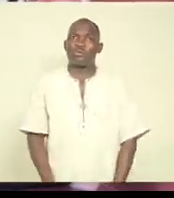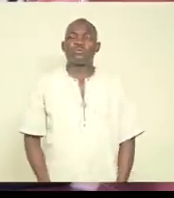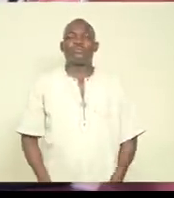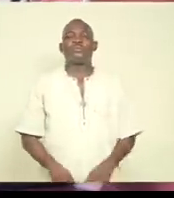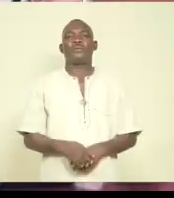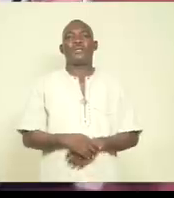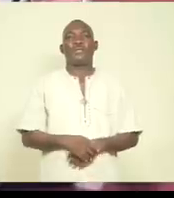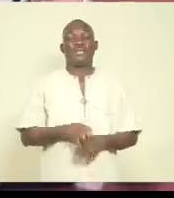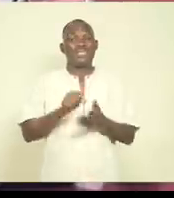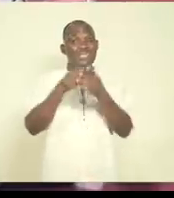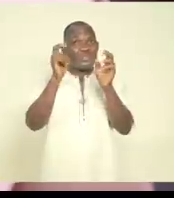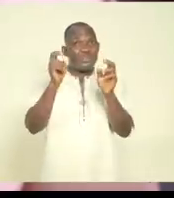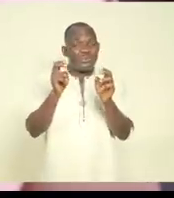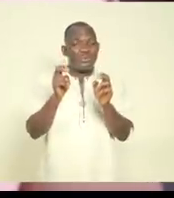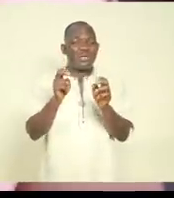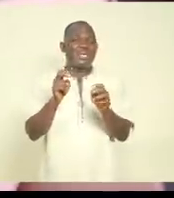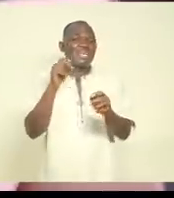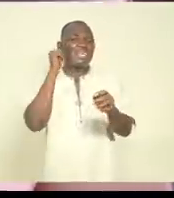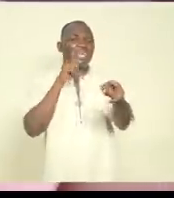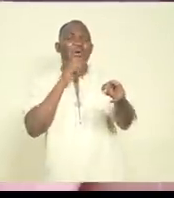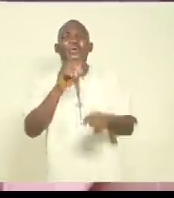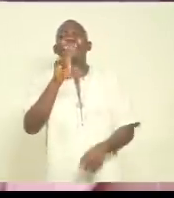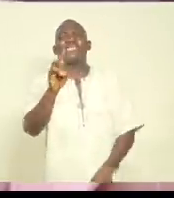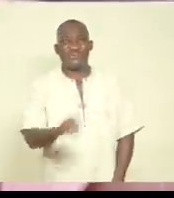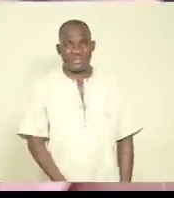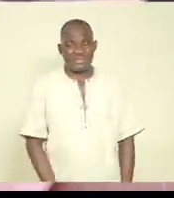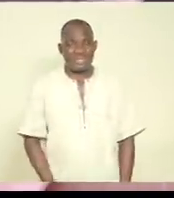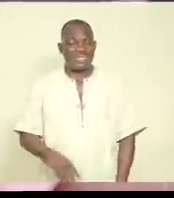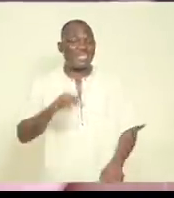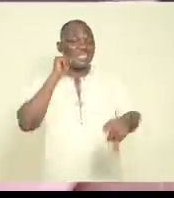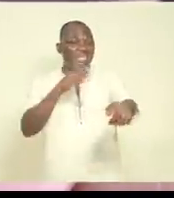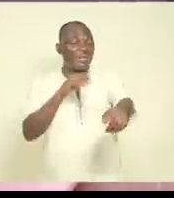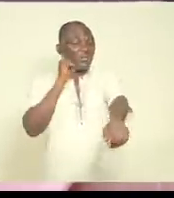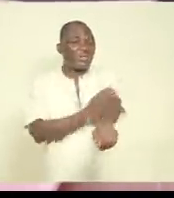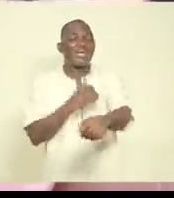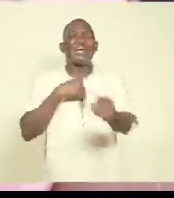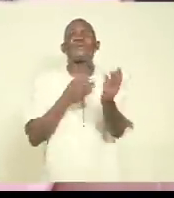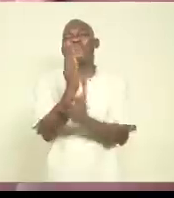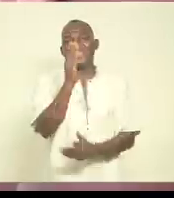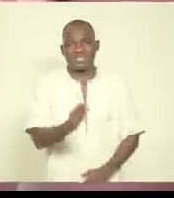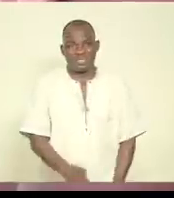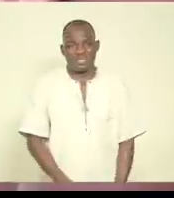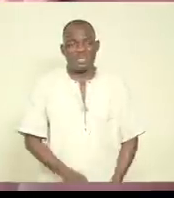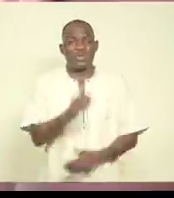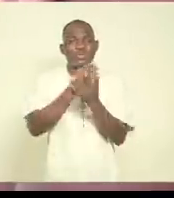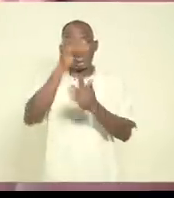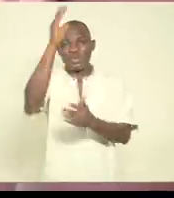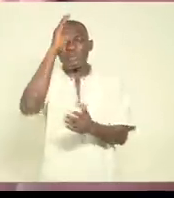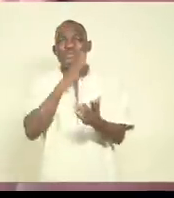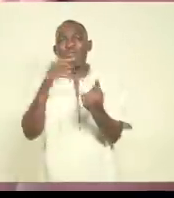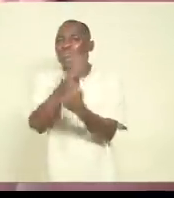is a 7-year-old child whose rights you constantly violate in the name of parenthood. But just stop.